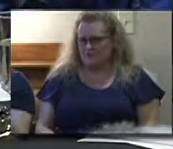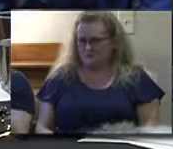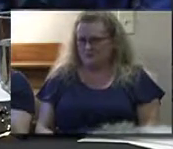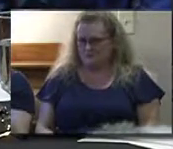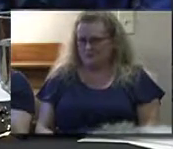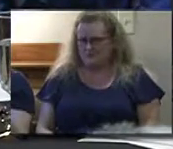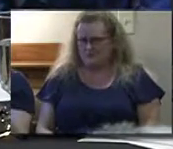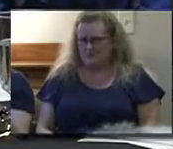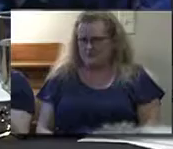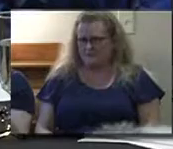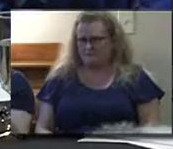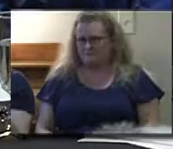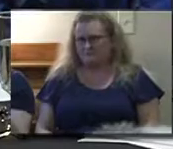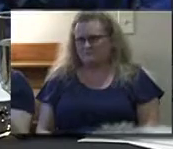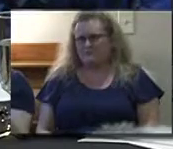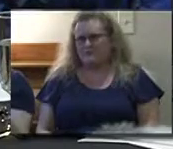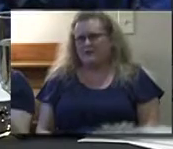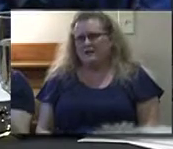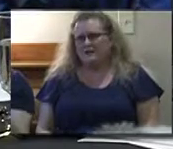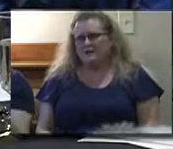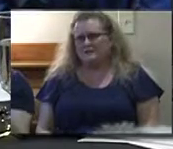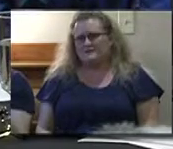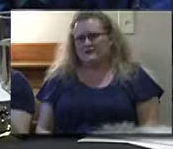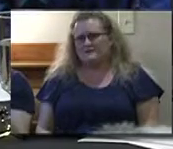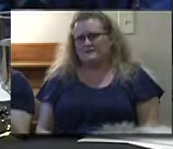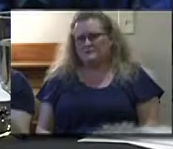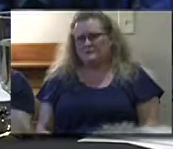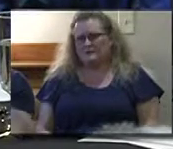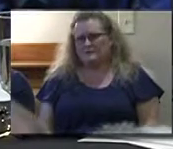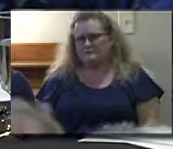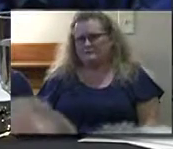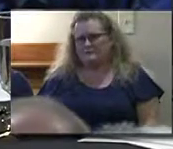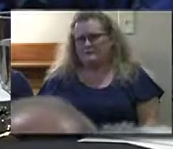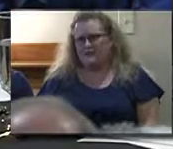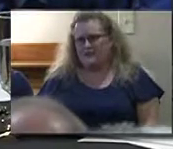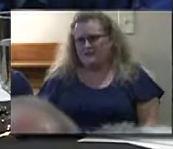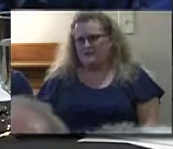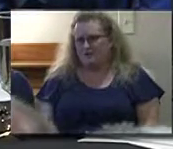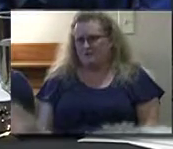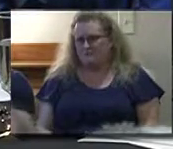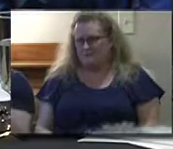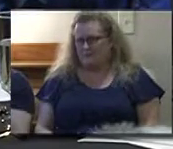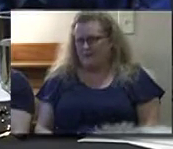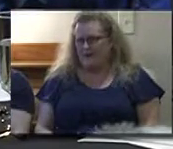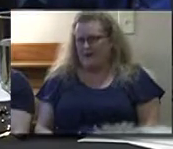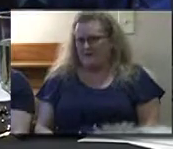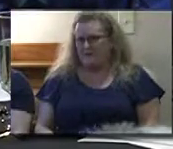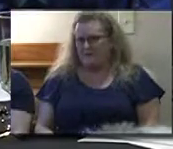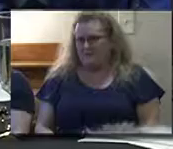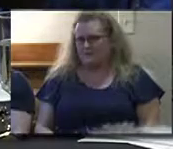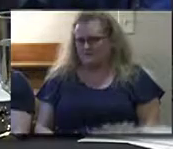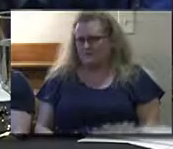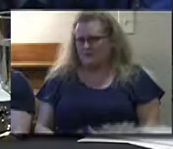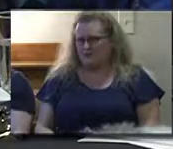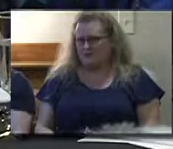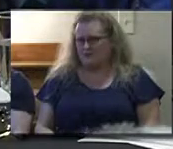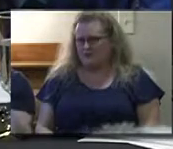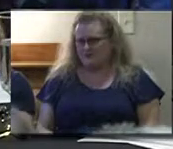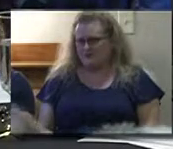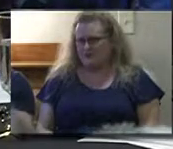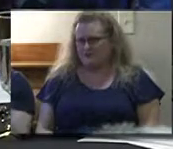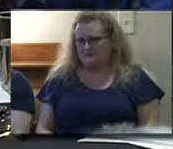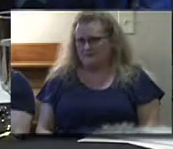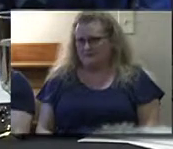culture in the two countries as well. And so I had to learn that in order to continue